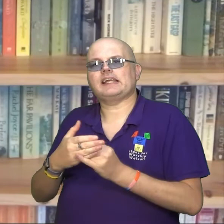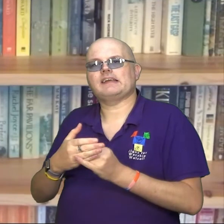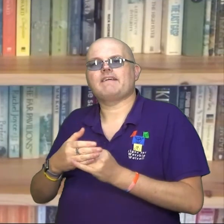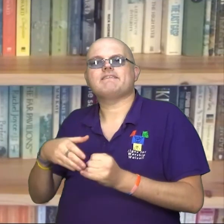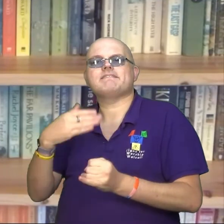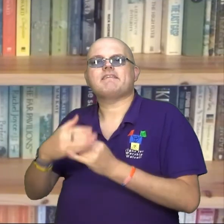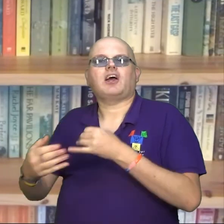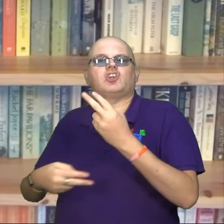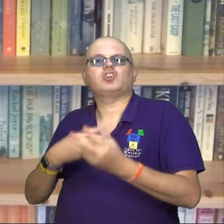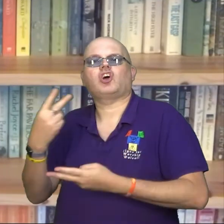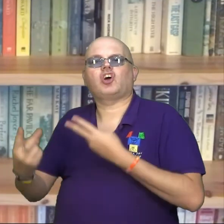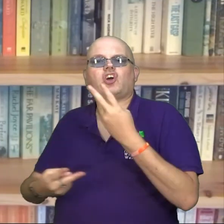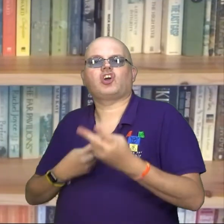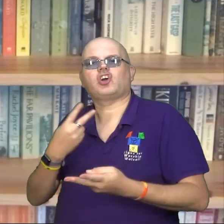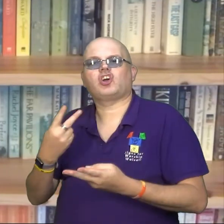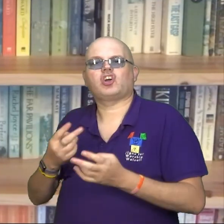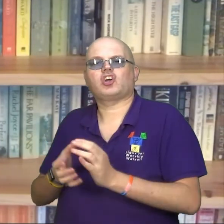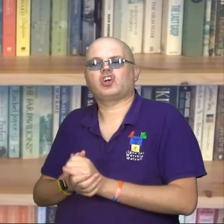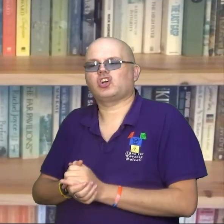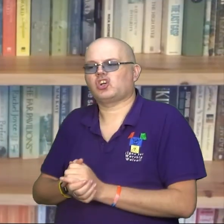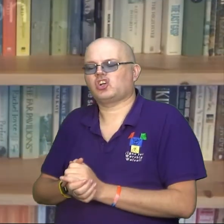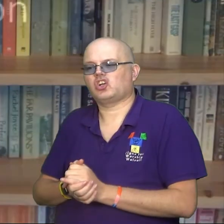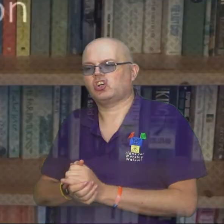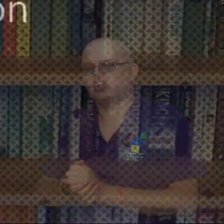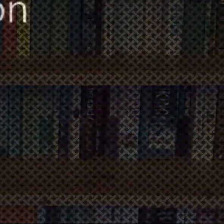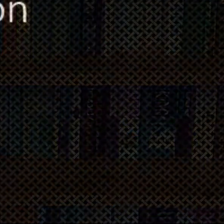We now sing our final song.